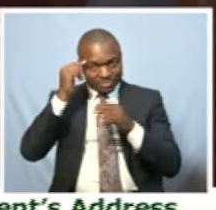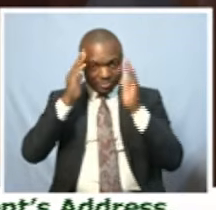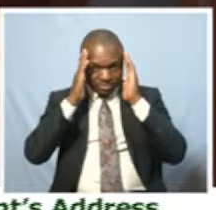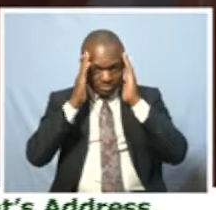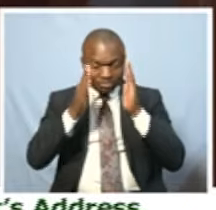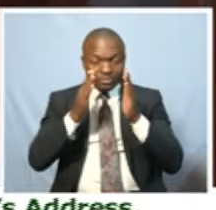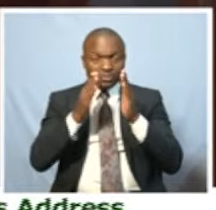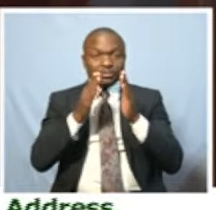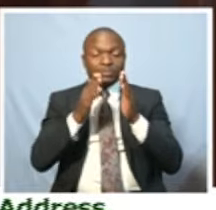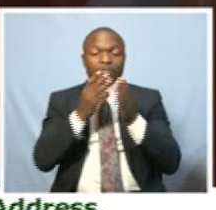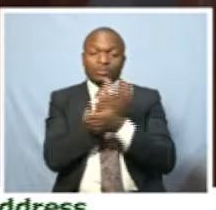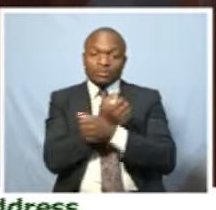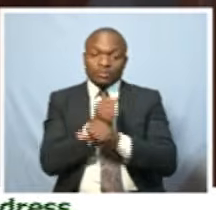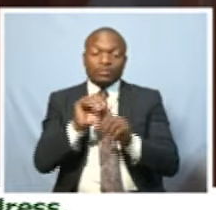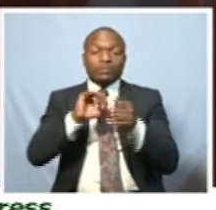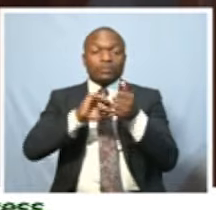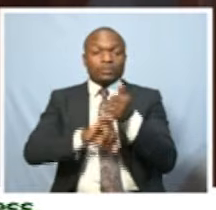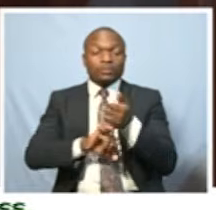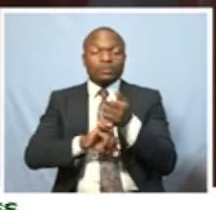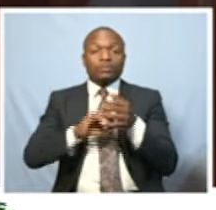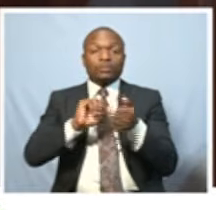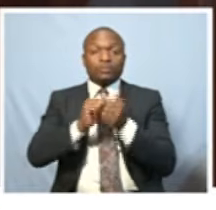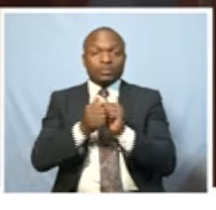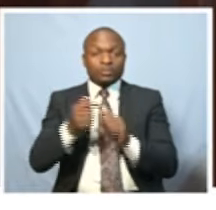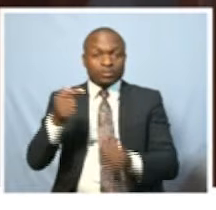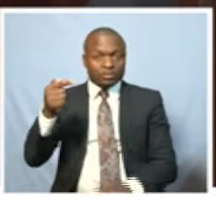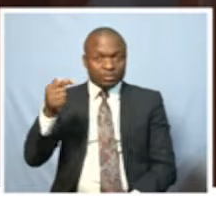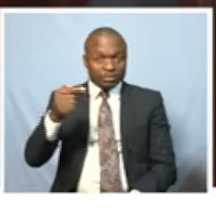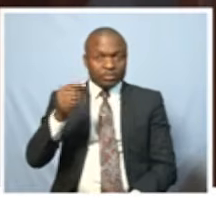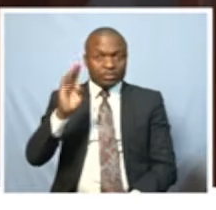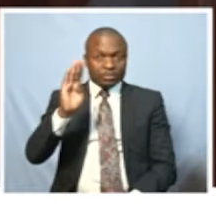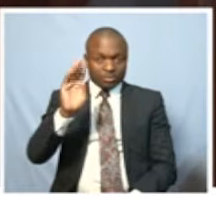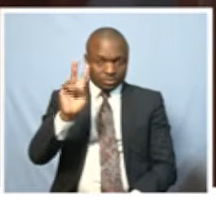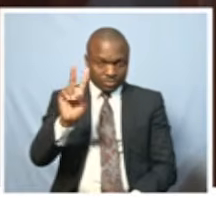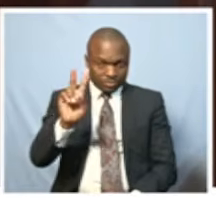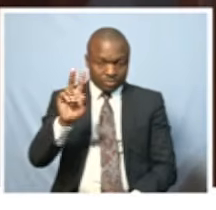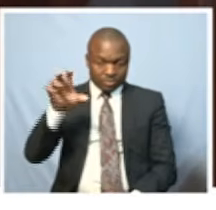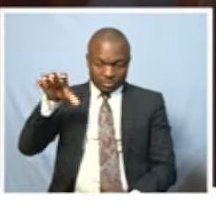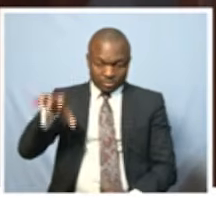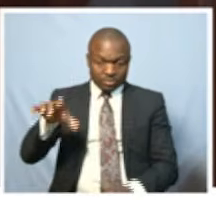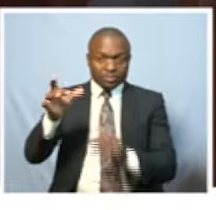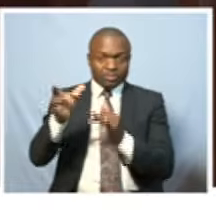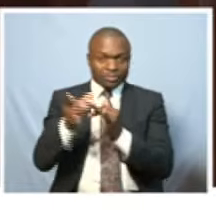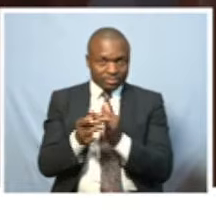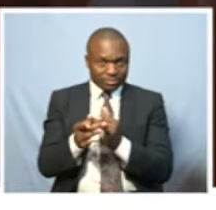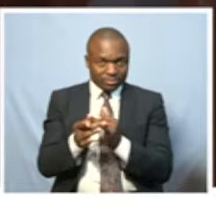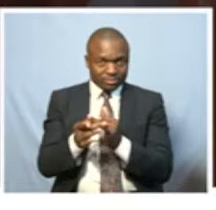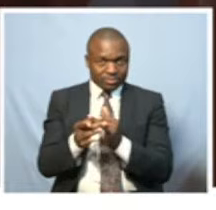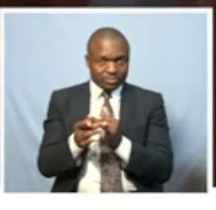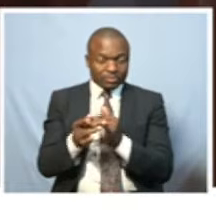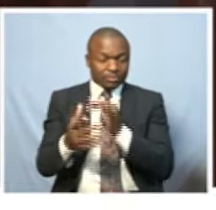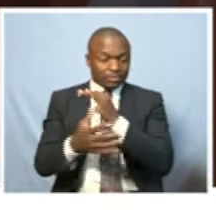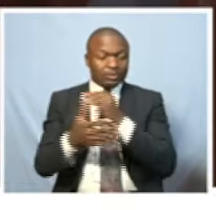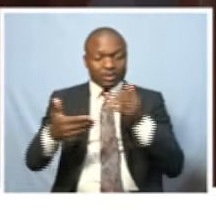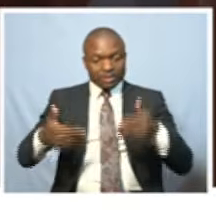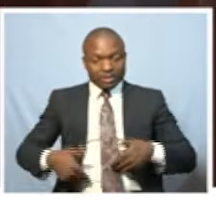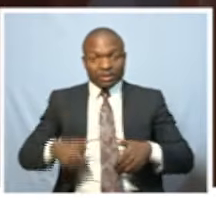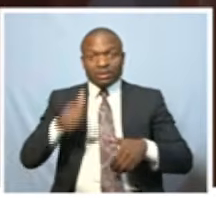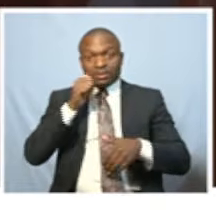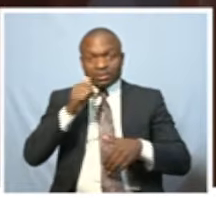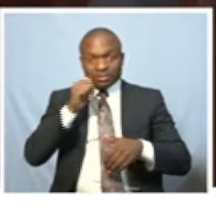addressing social ills such as gender-based violence, child marriage, teenage